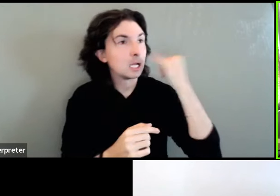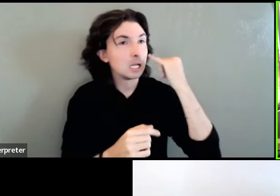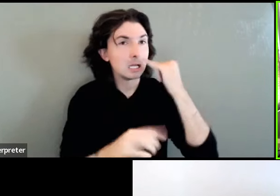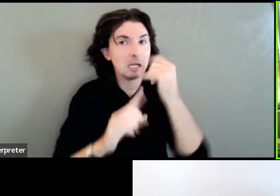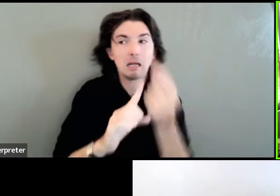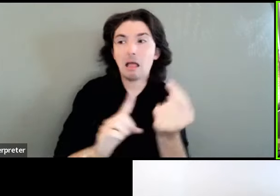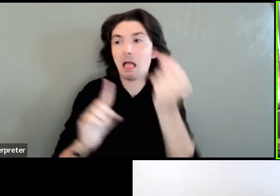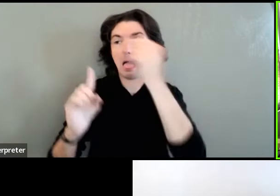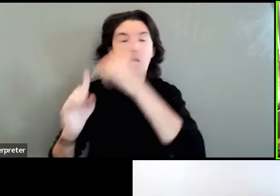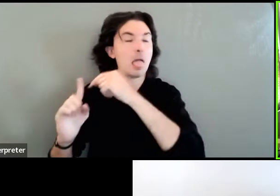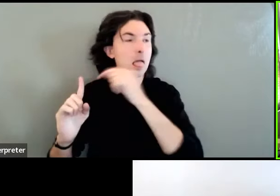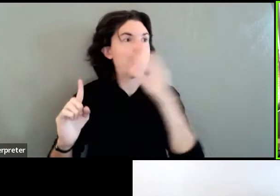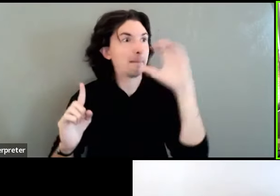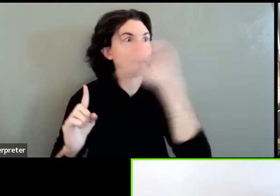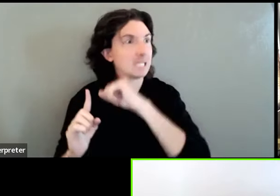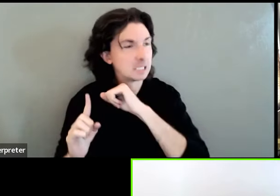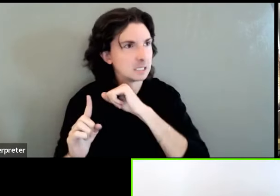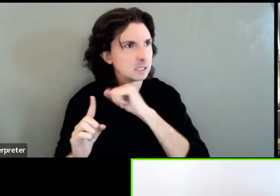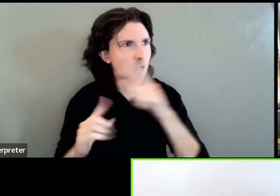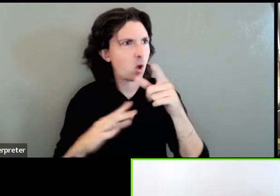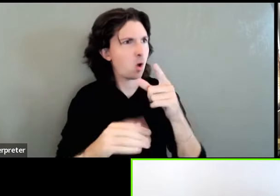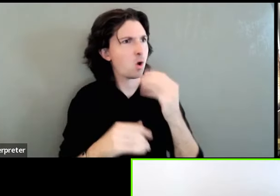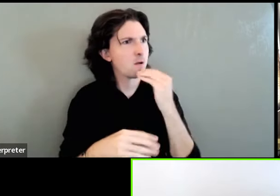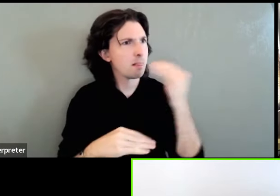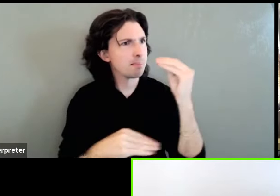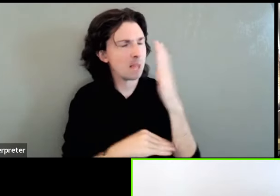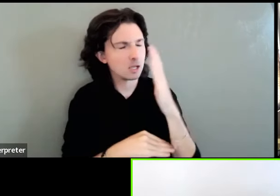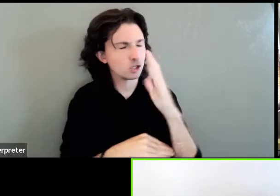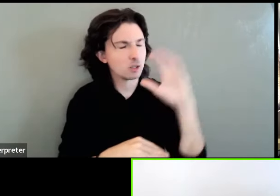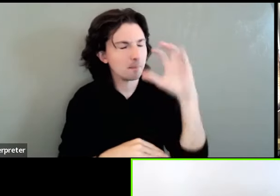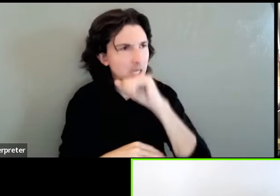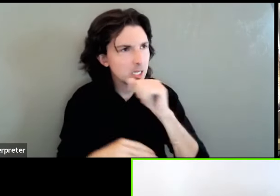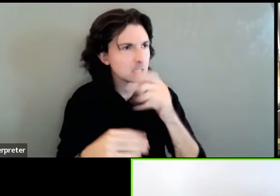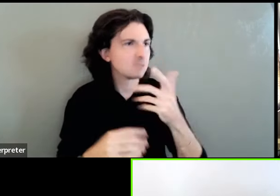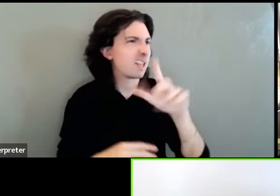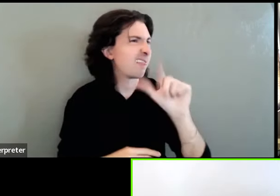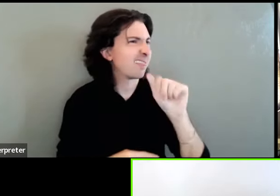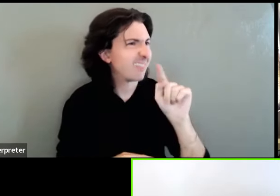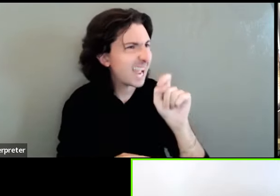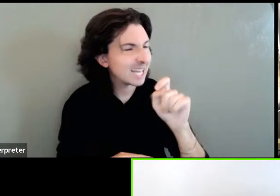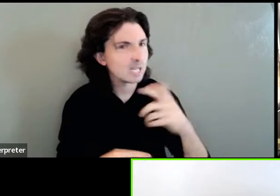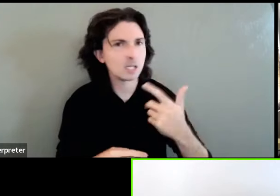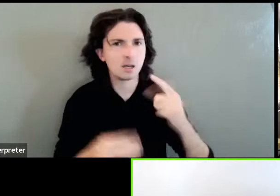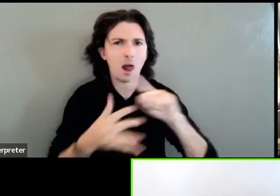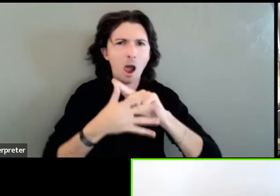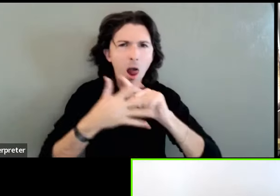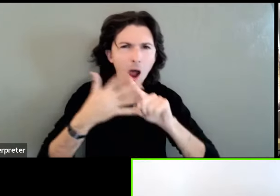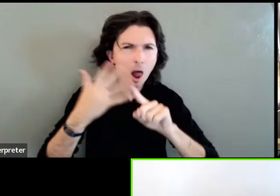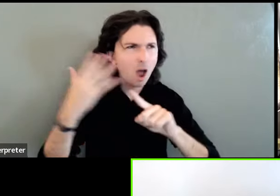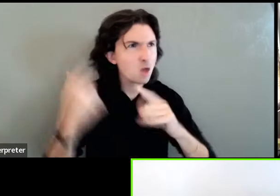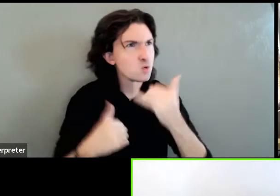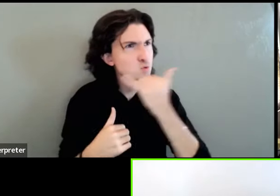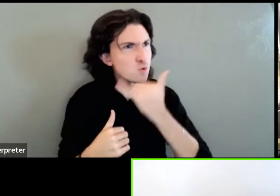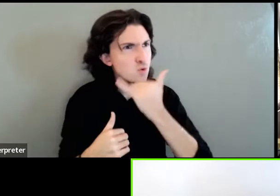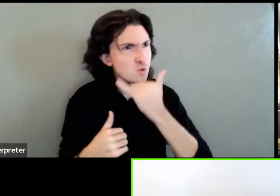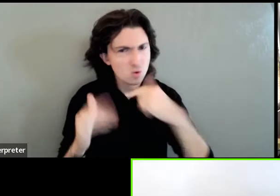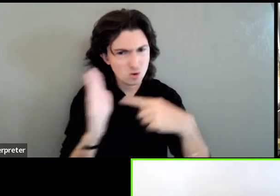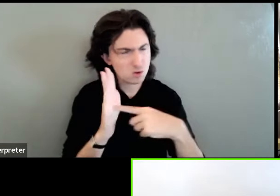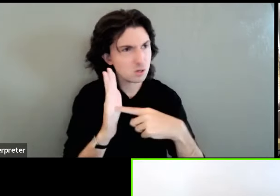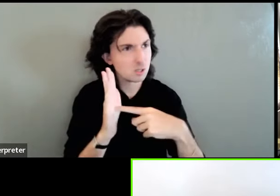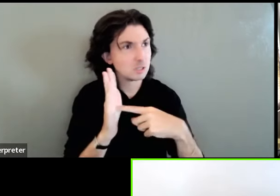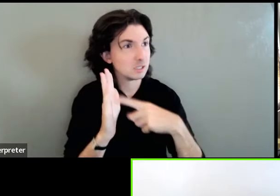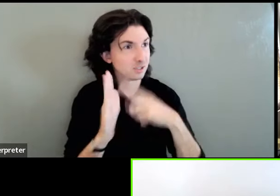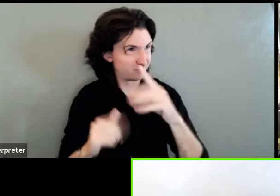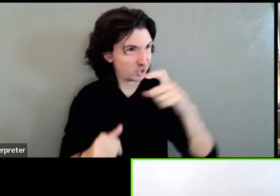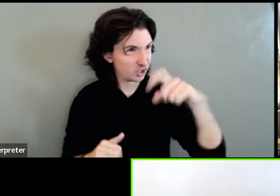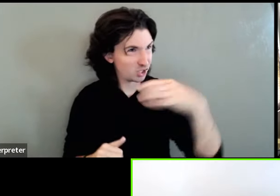NDB regulations? Yeah, that's part of what the union is here for. So if you find, if you realize that, you weren't given